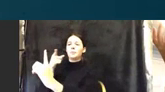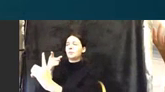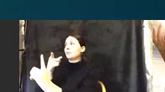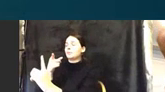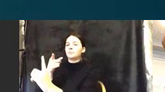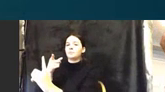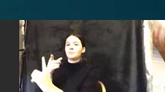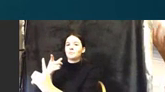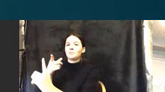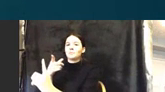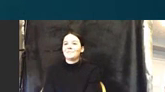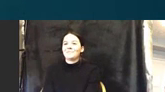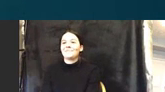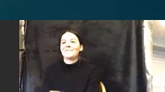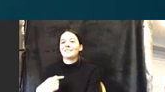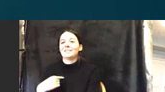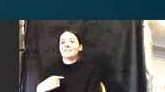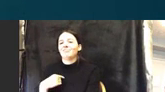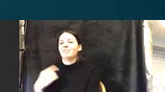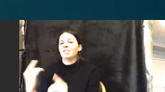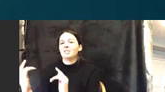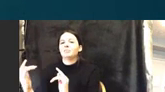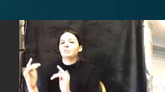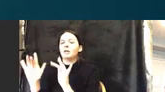is empathy and understanding.